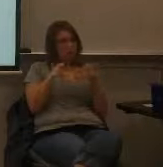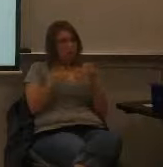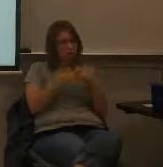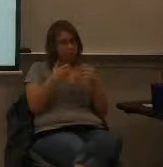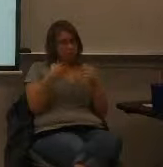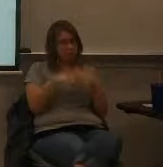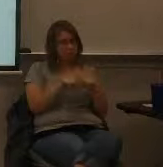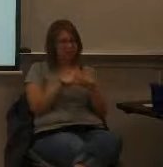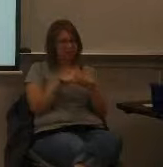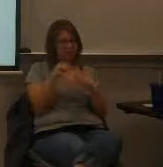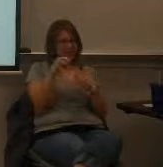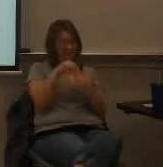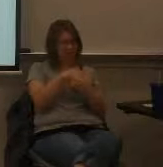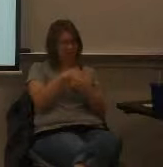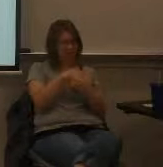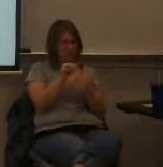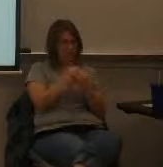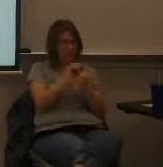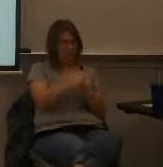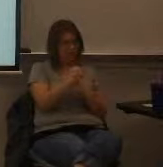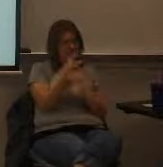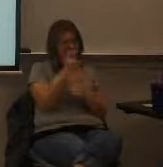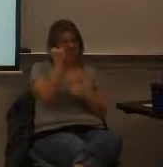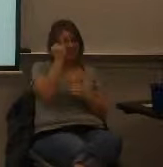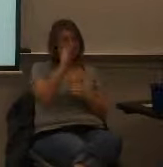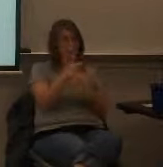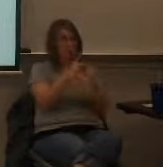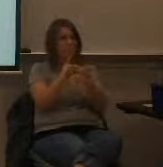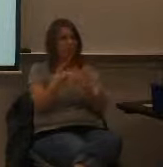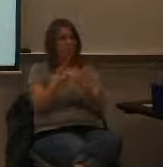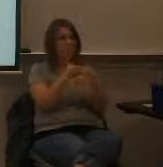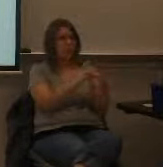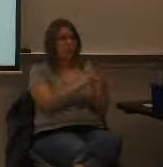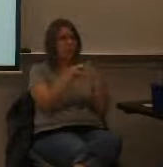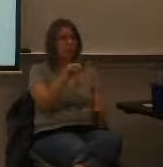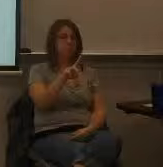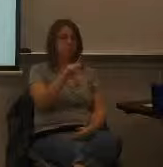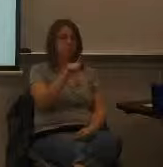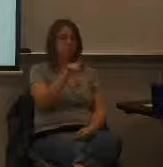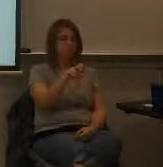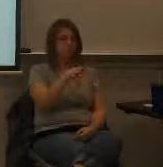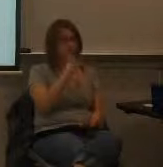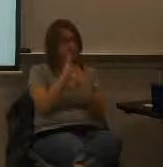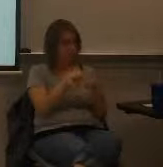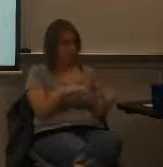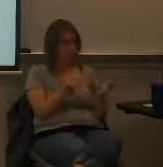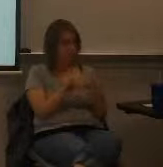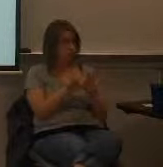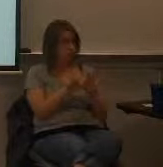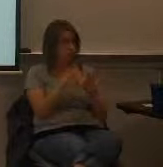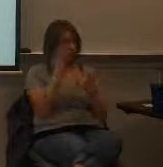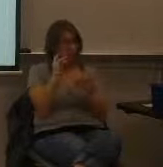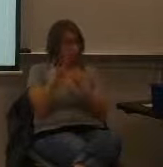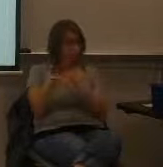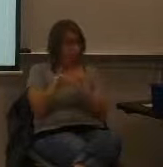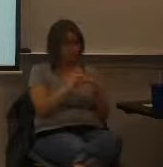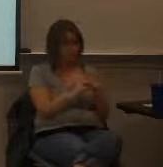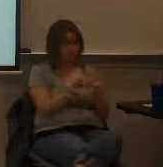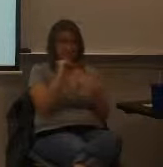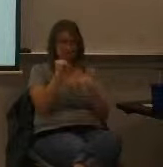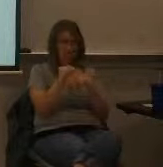still lies in that is this idea of mutualism being important, because mutualism is not a stable